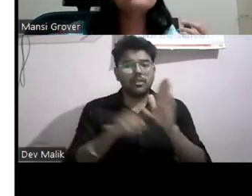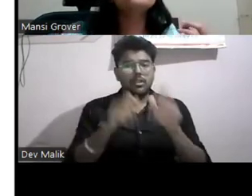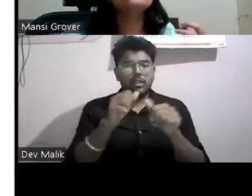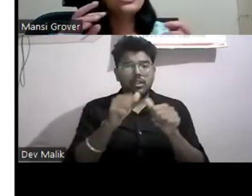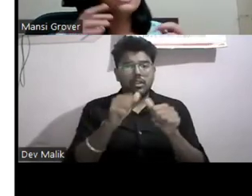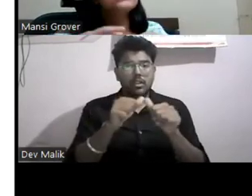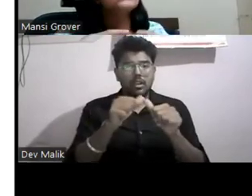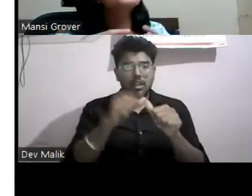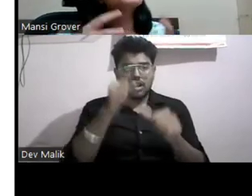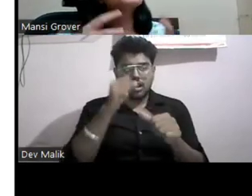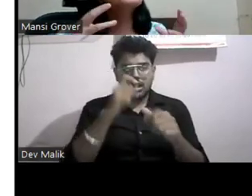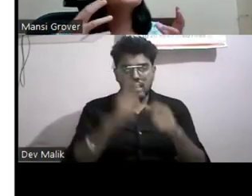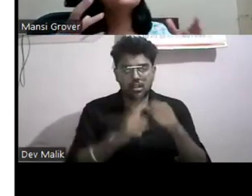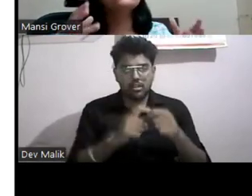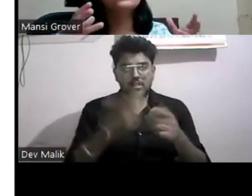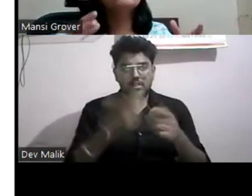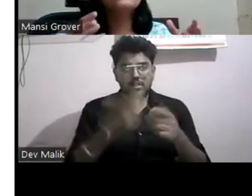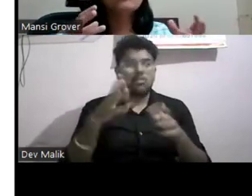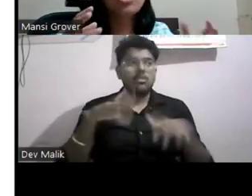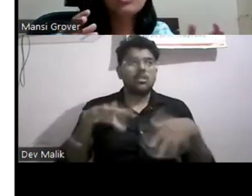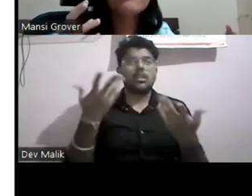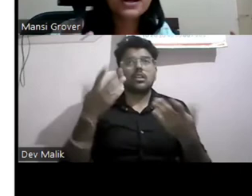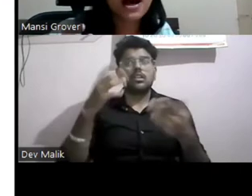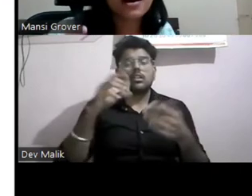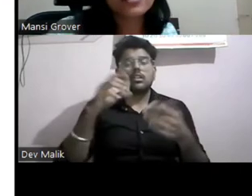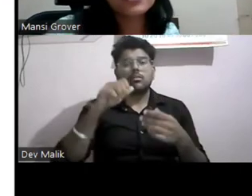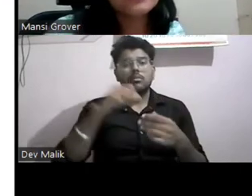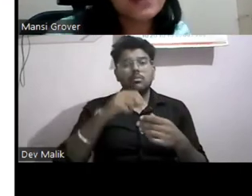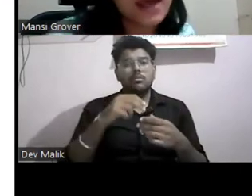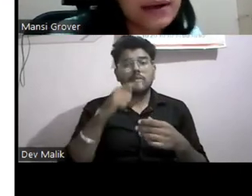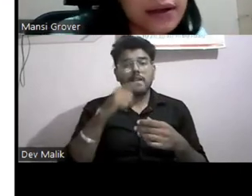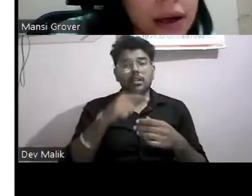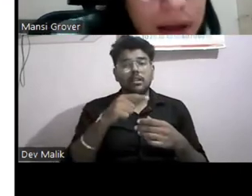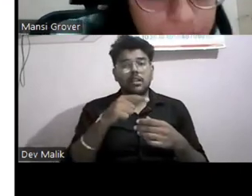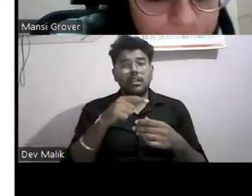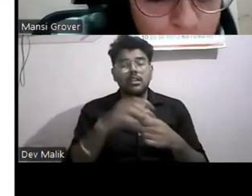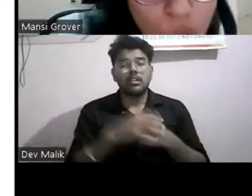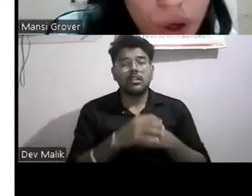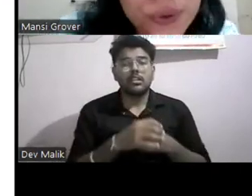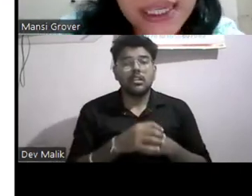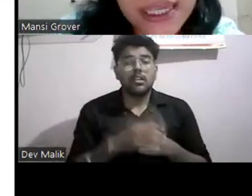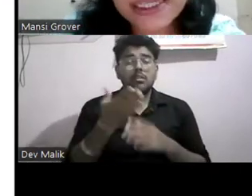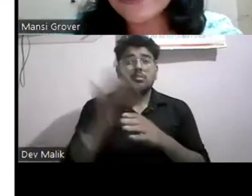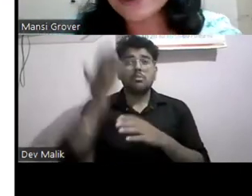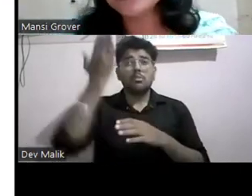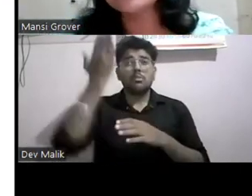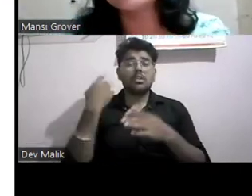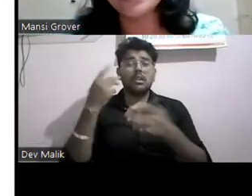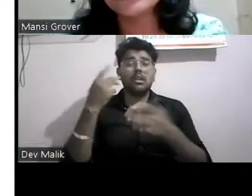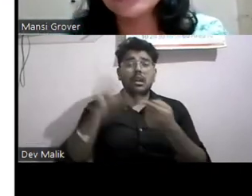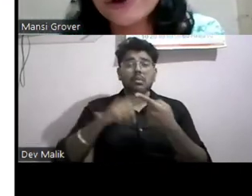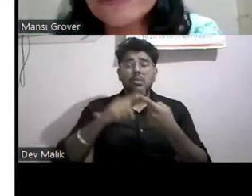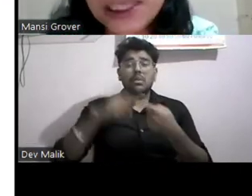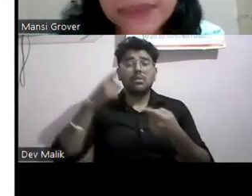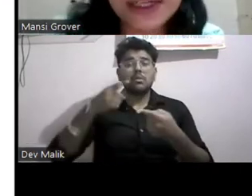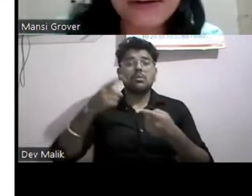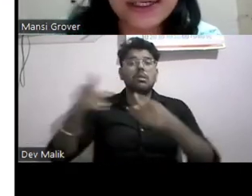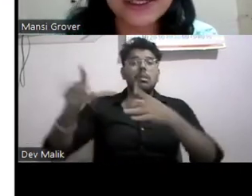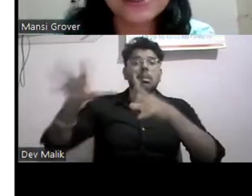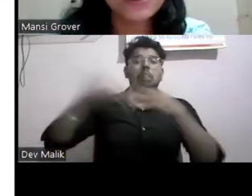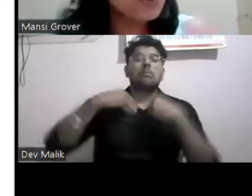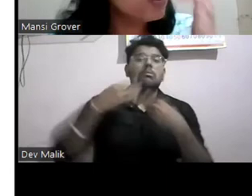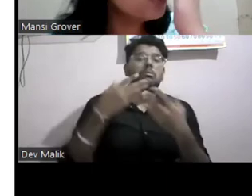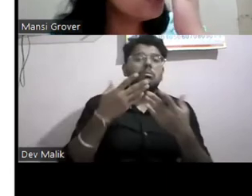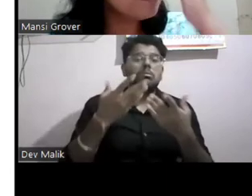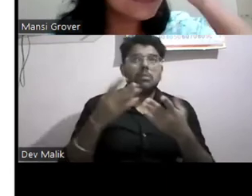talk about Gujarat riots, there's this one film called Firaq. And if you go on to see this film, there's this character of Deepti Nawal